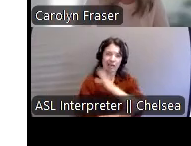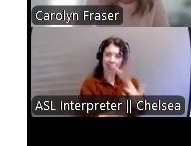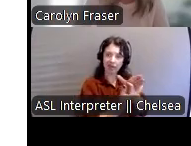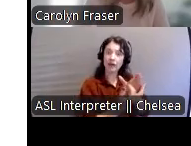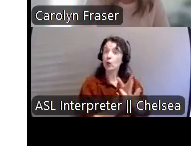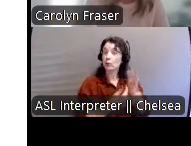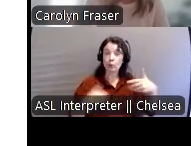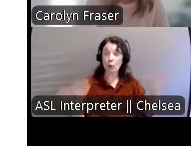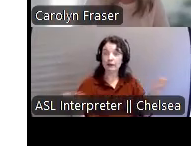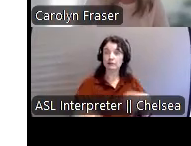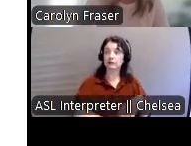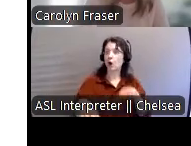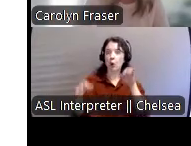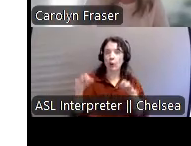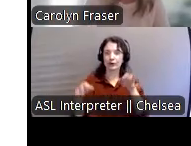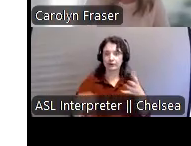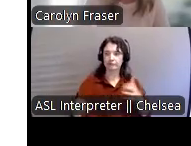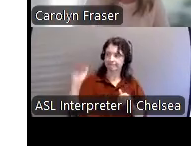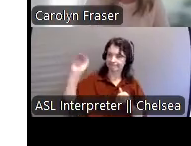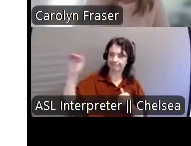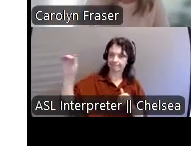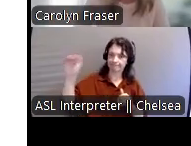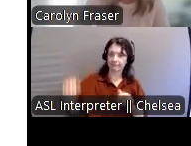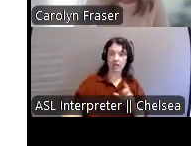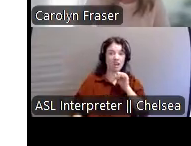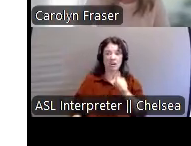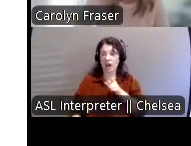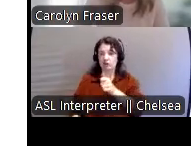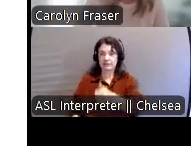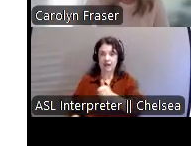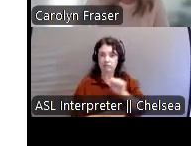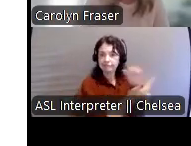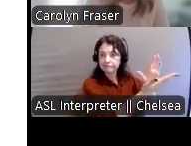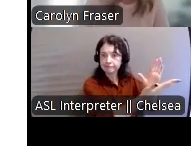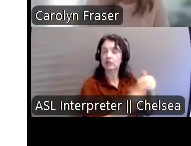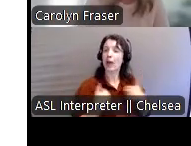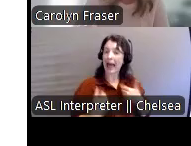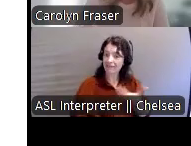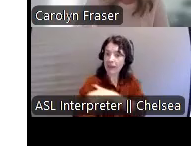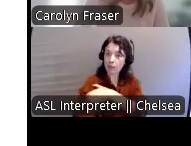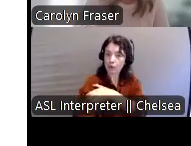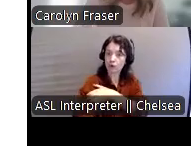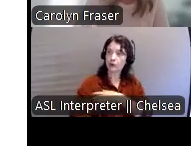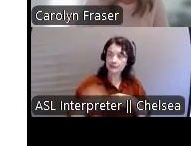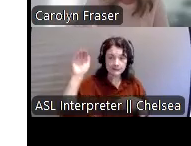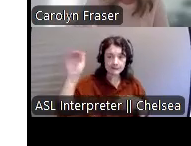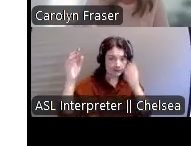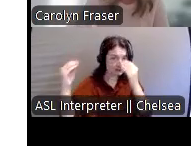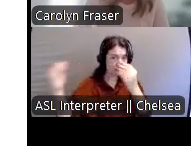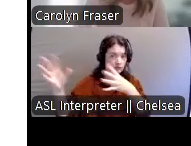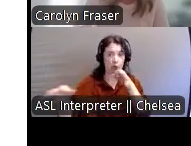processes. So you're not helpless or powerless. You have the power to take control of some of